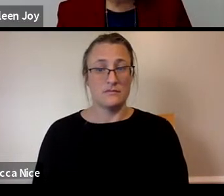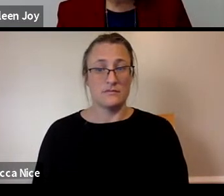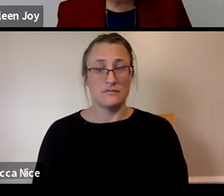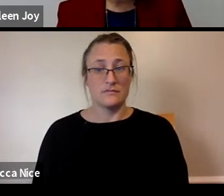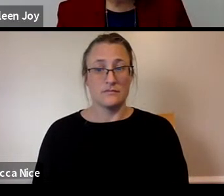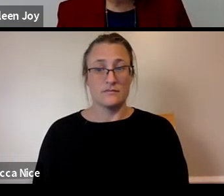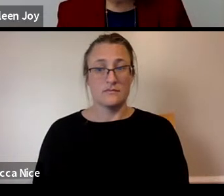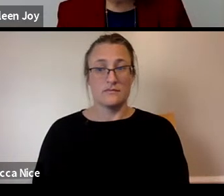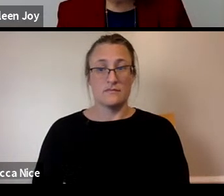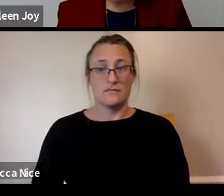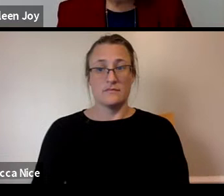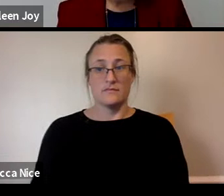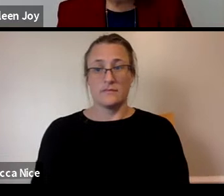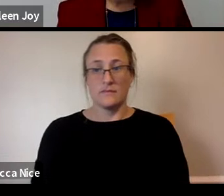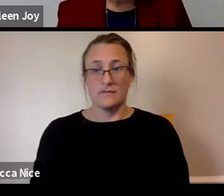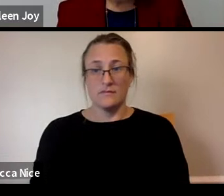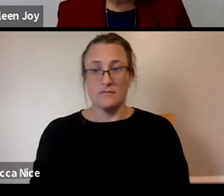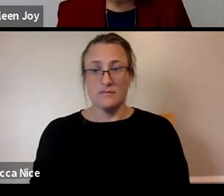How about Countella